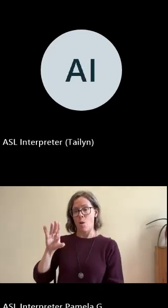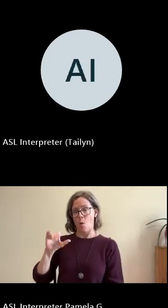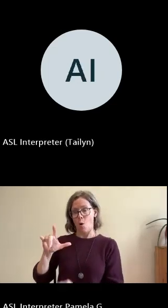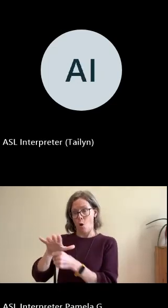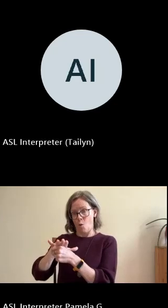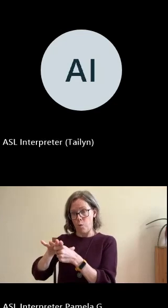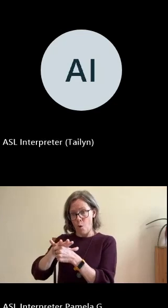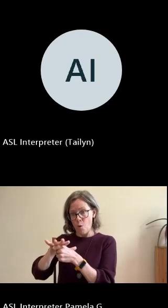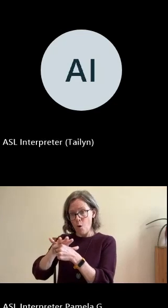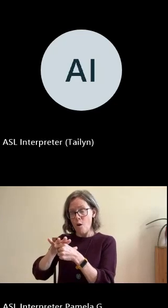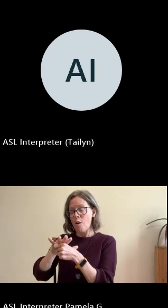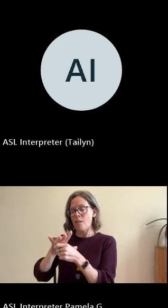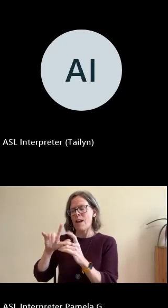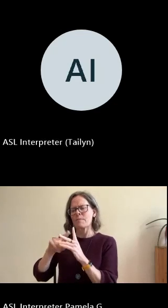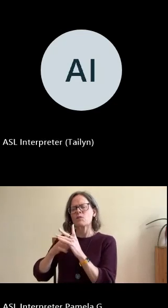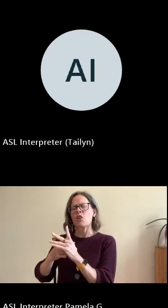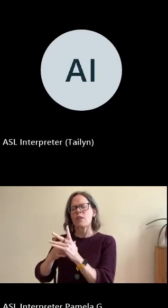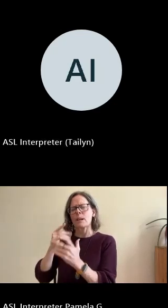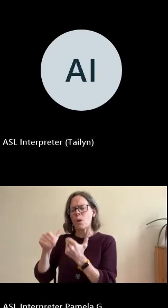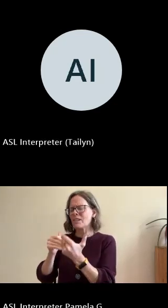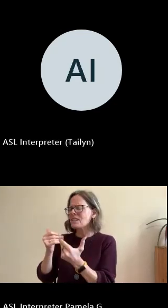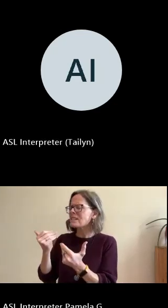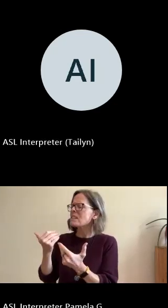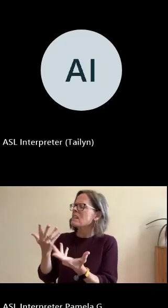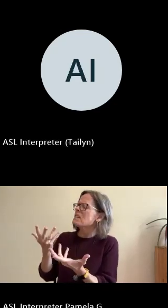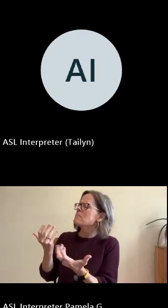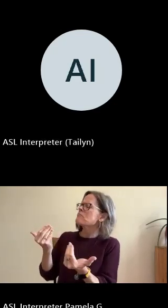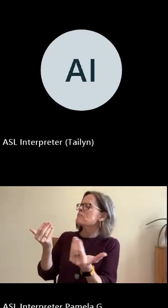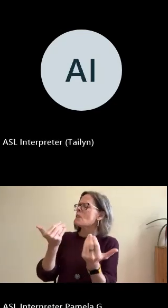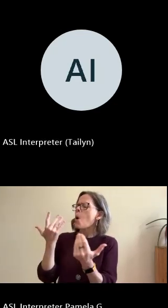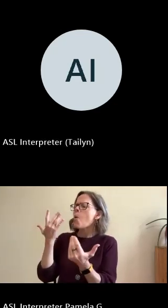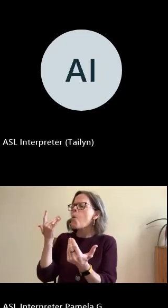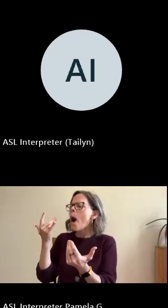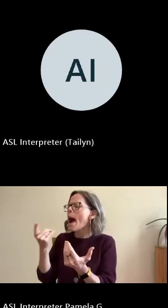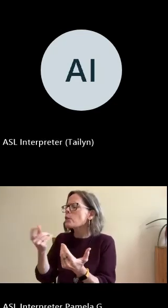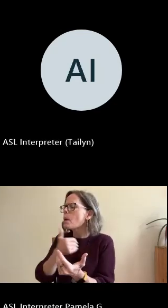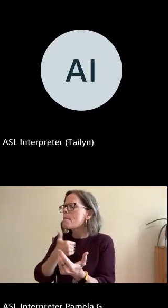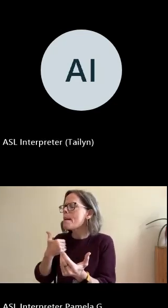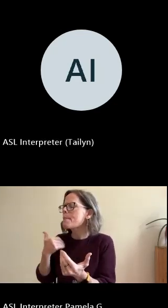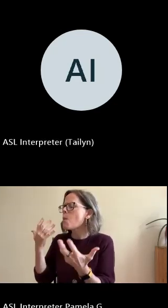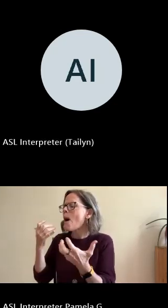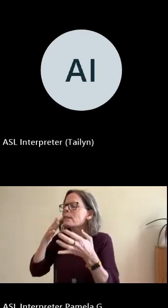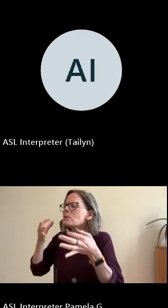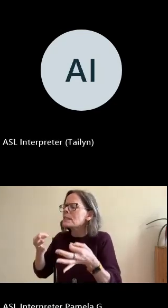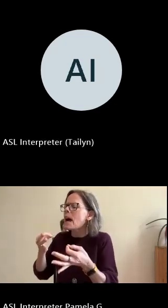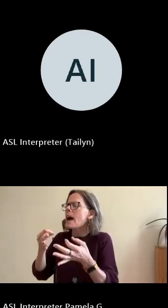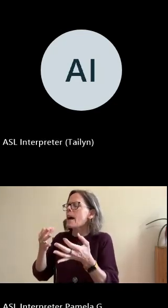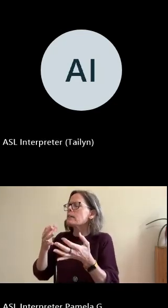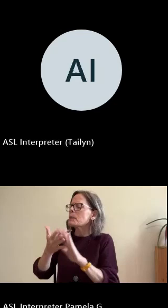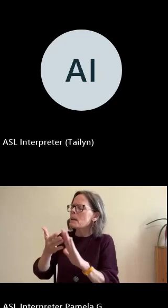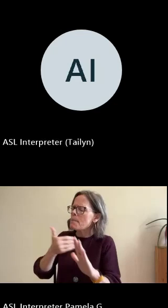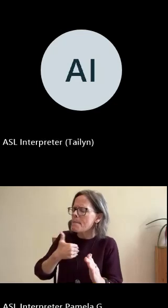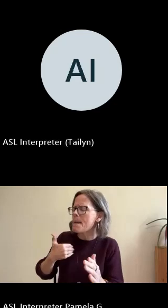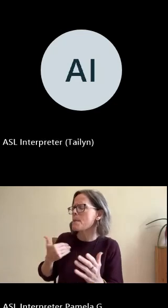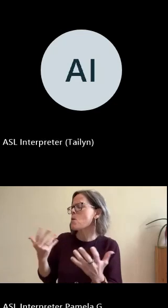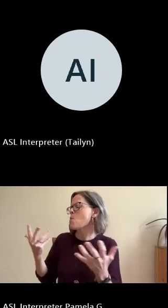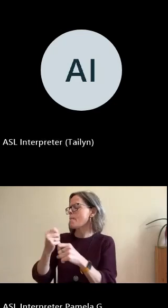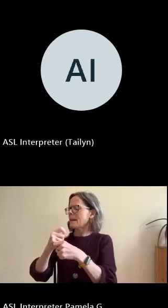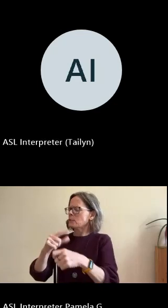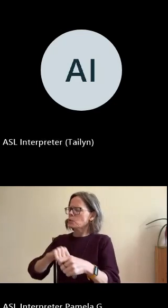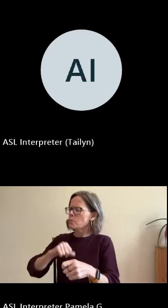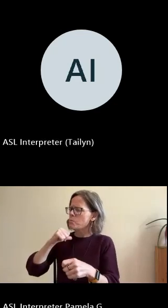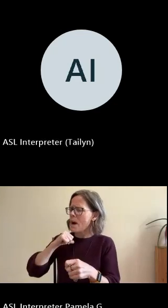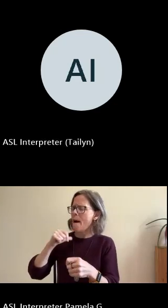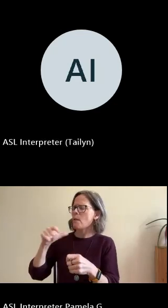sharing why we are a member and what makes us, proud to be a union member. And I think that's an